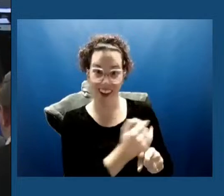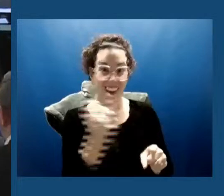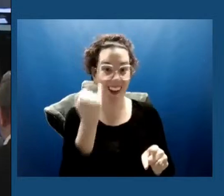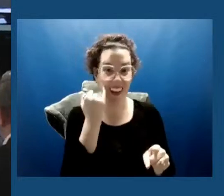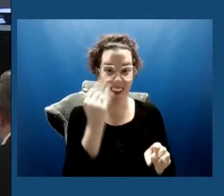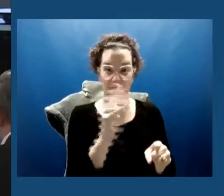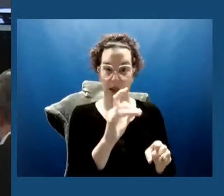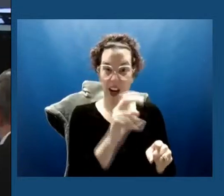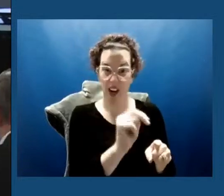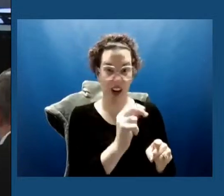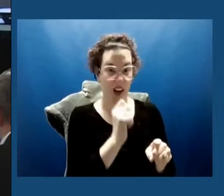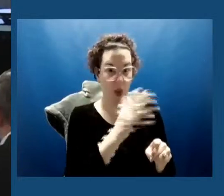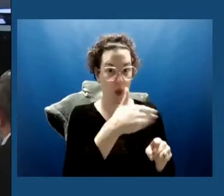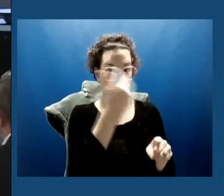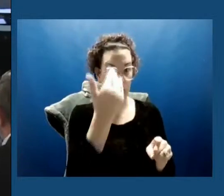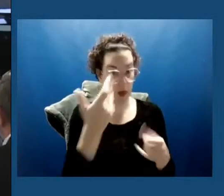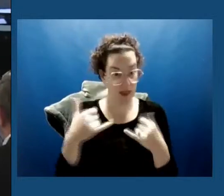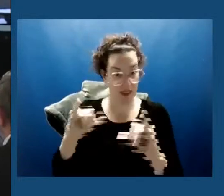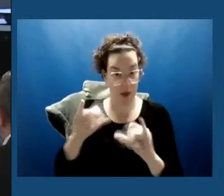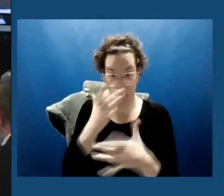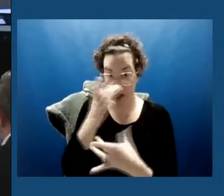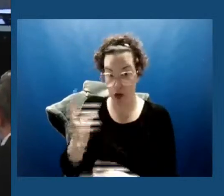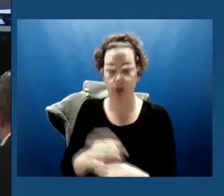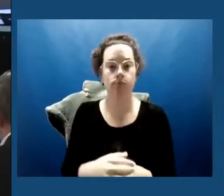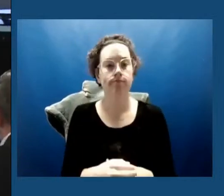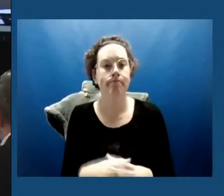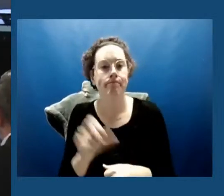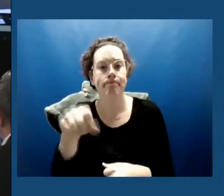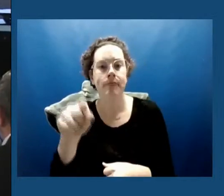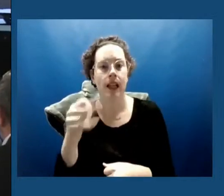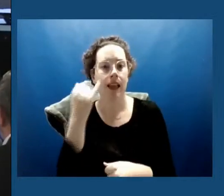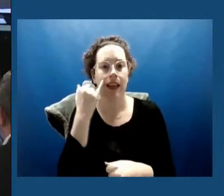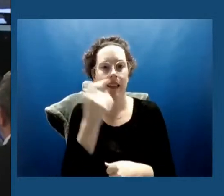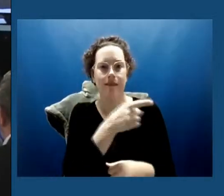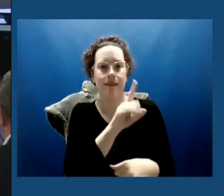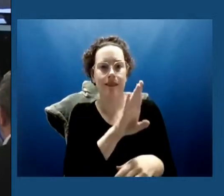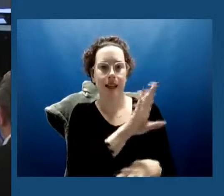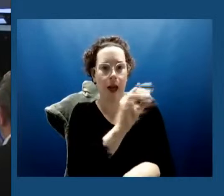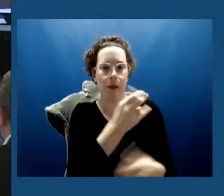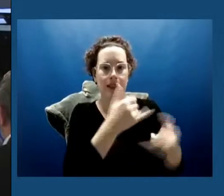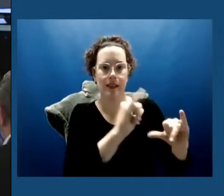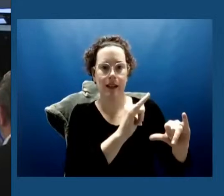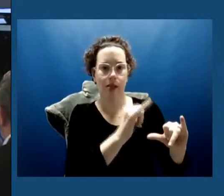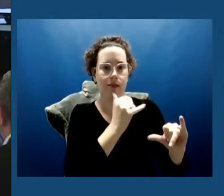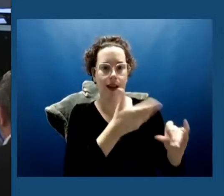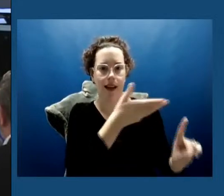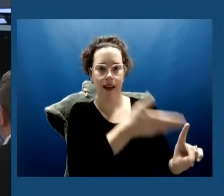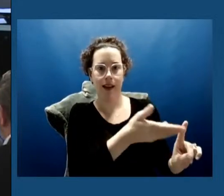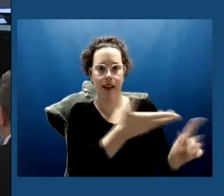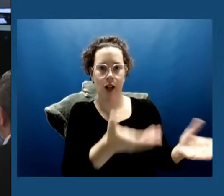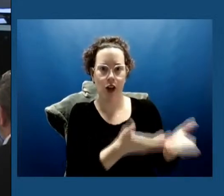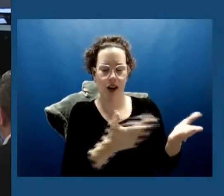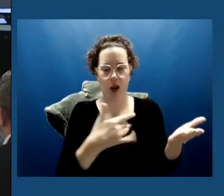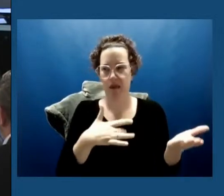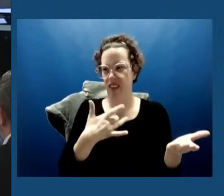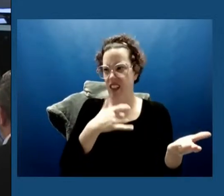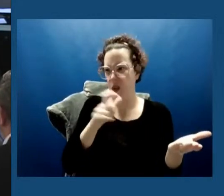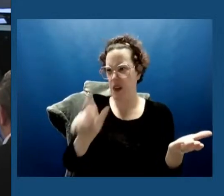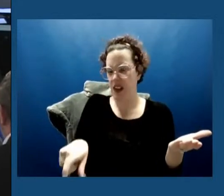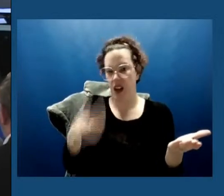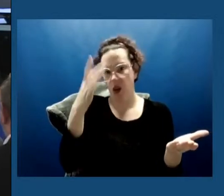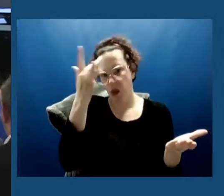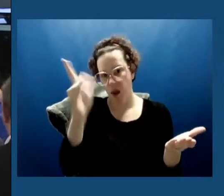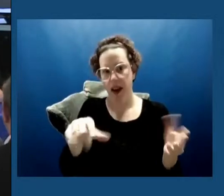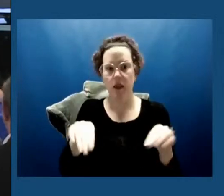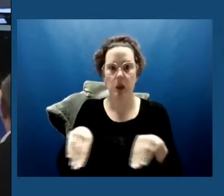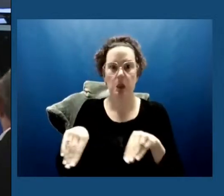Yeah, I would. If Micron wasn't here, I would feel like that I wouldn't really need to do it because I would have to go farther away